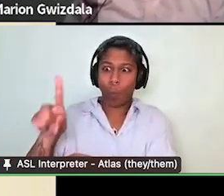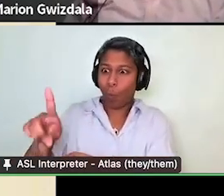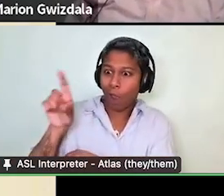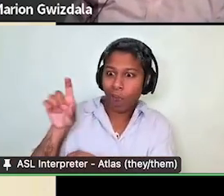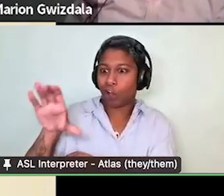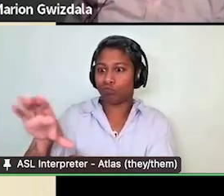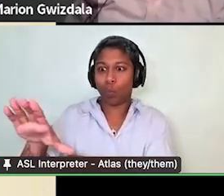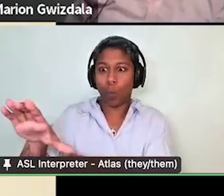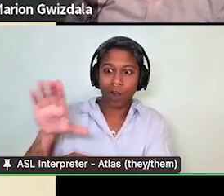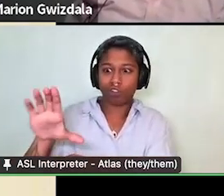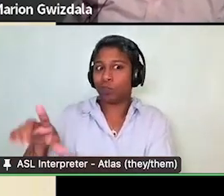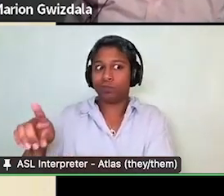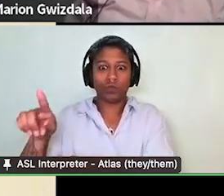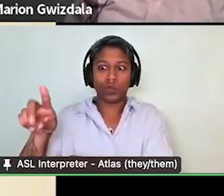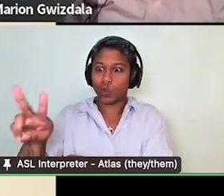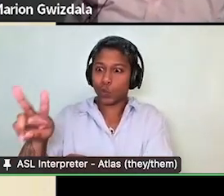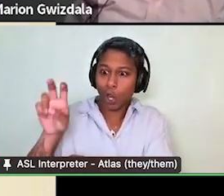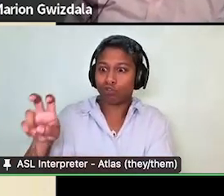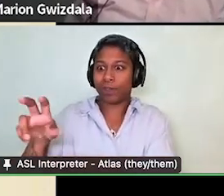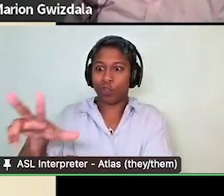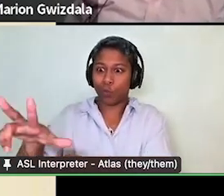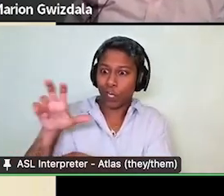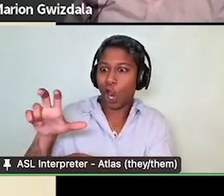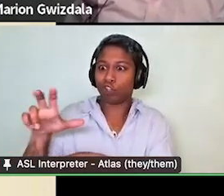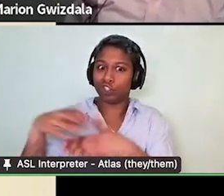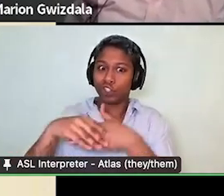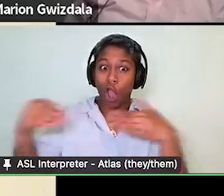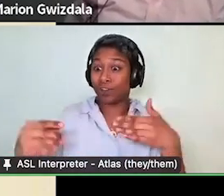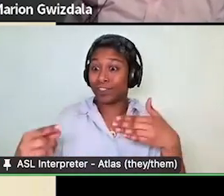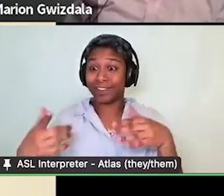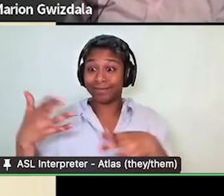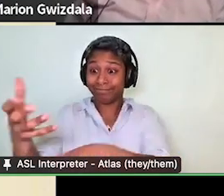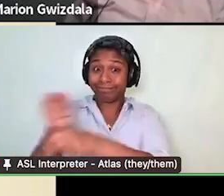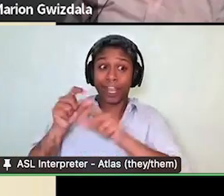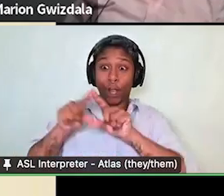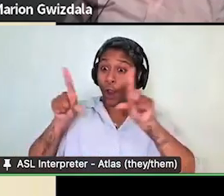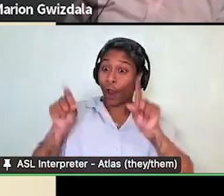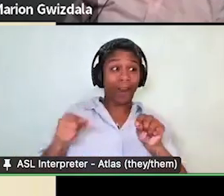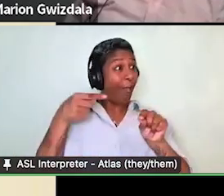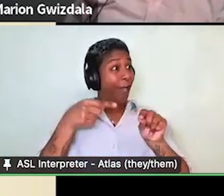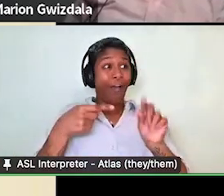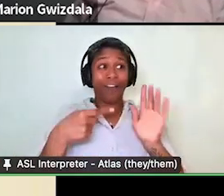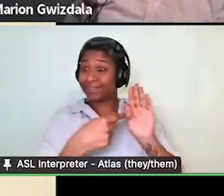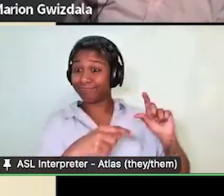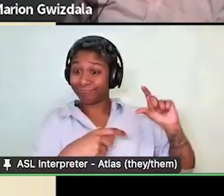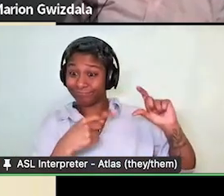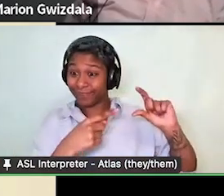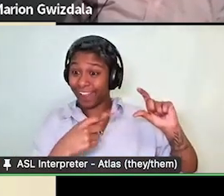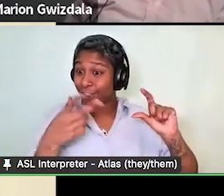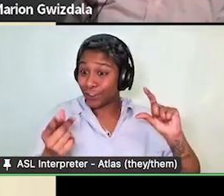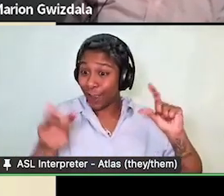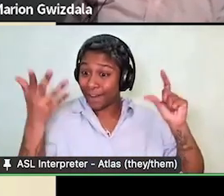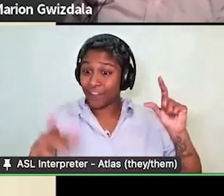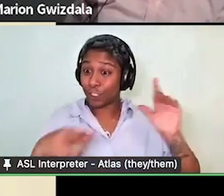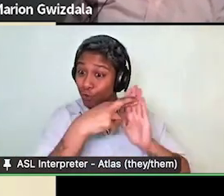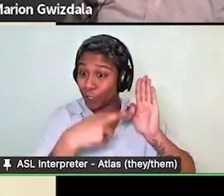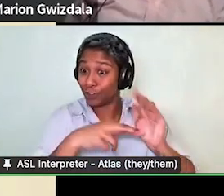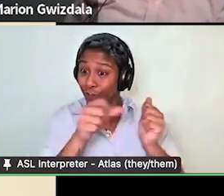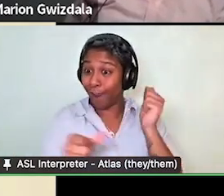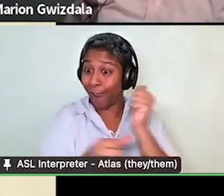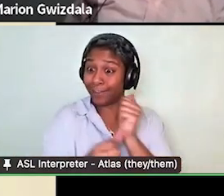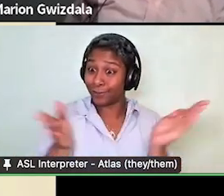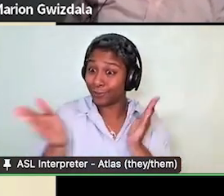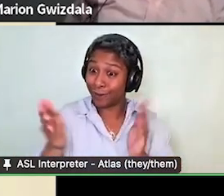says this dog has been registered as a service animal. Well, there's no such thing as registration of service animals. There's